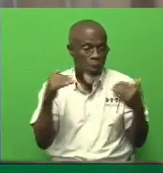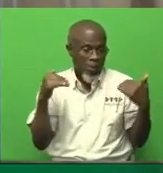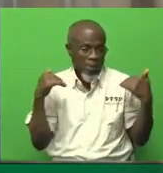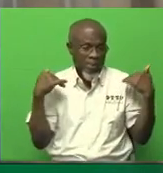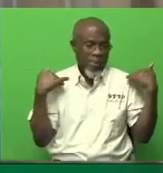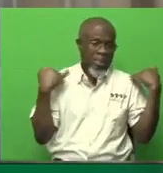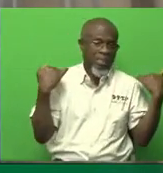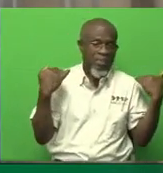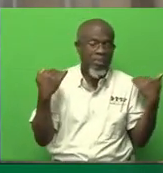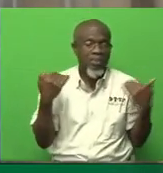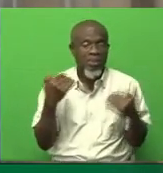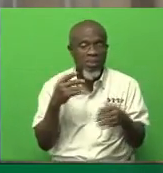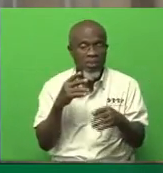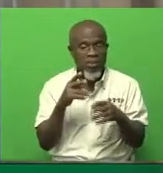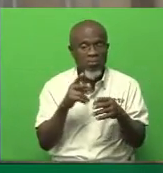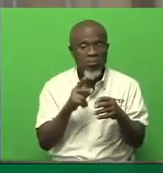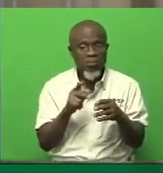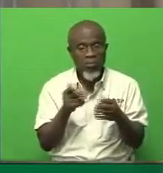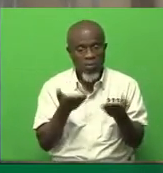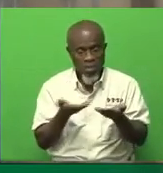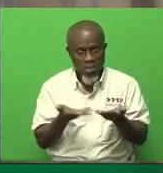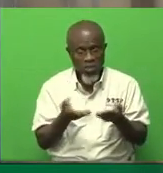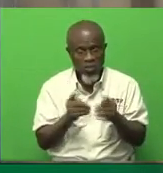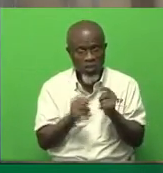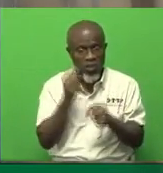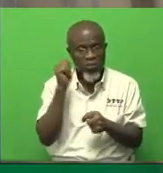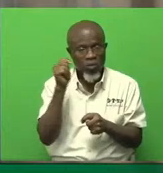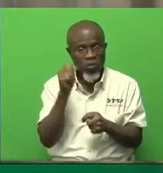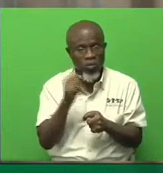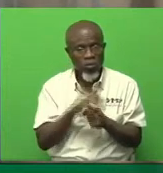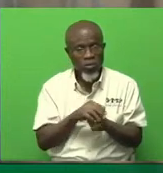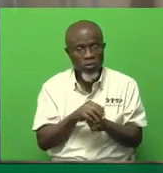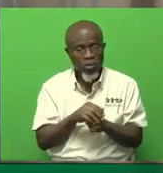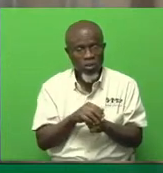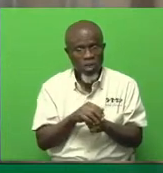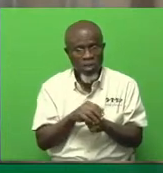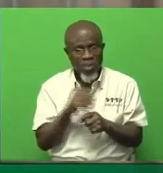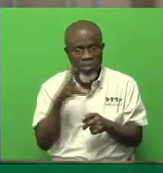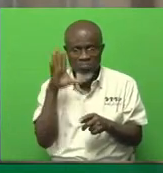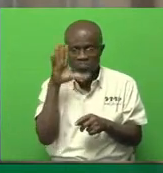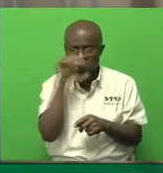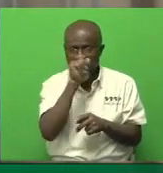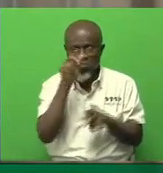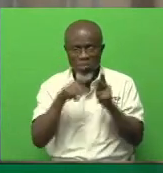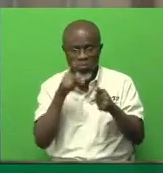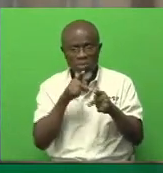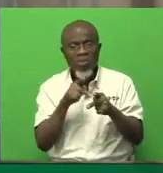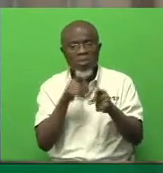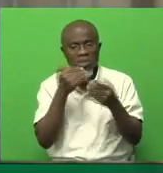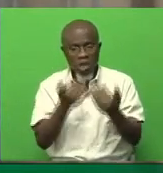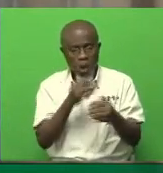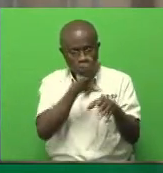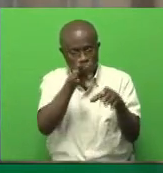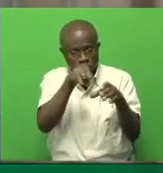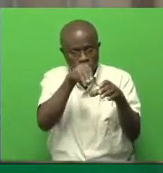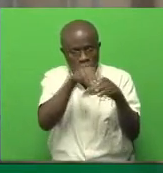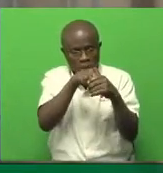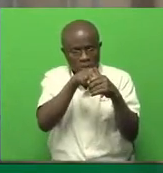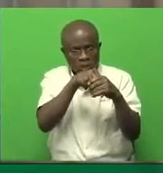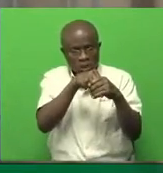Tobago according to the minister of national insecurity are these missing persons now part of what is an underground